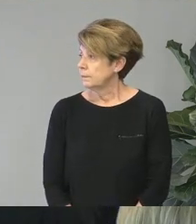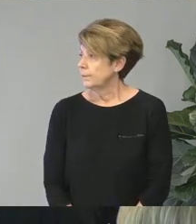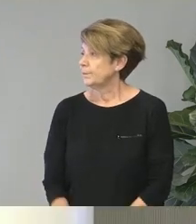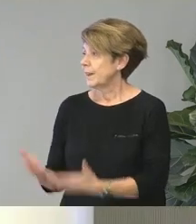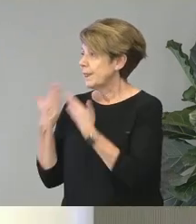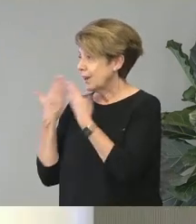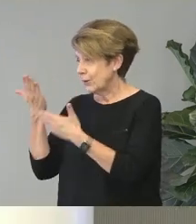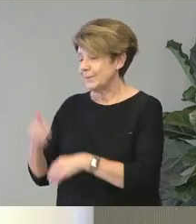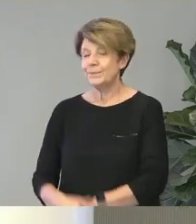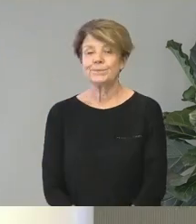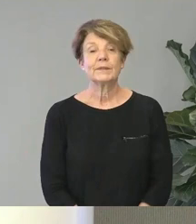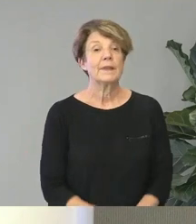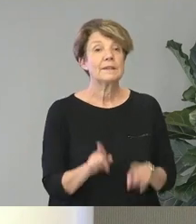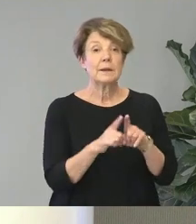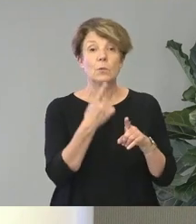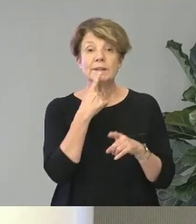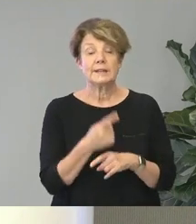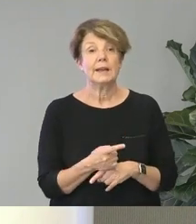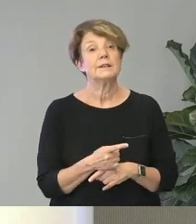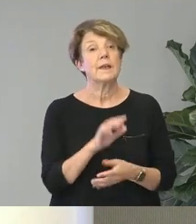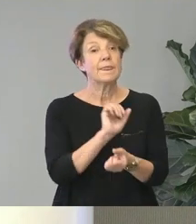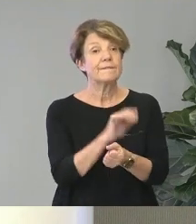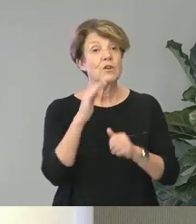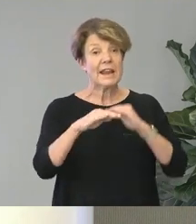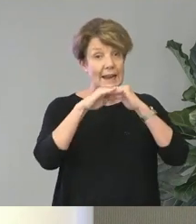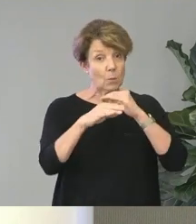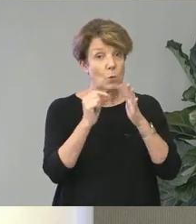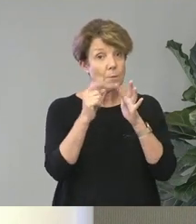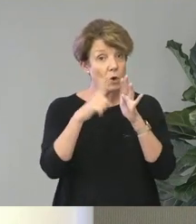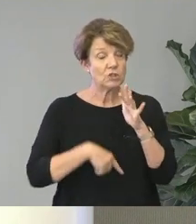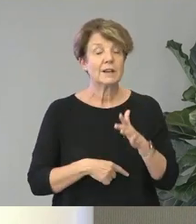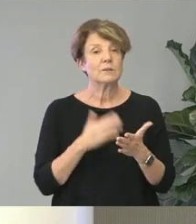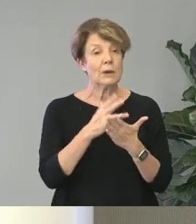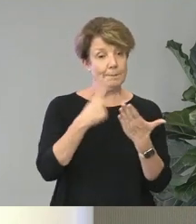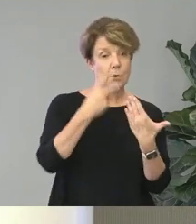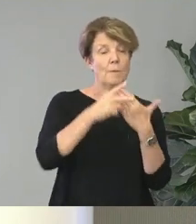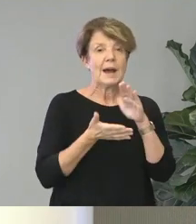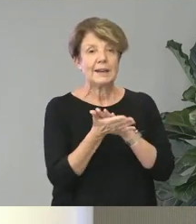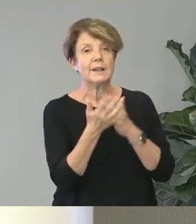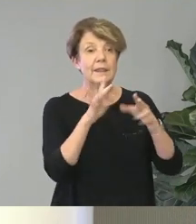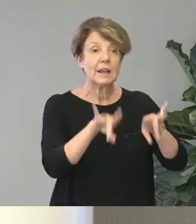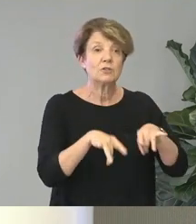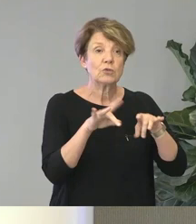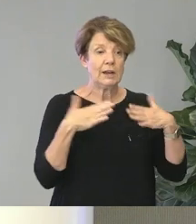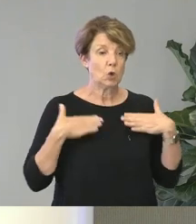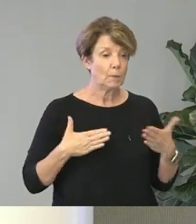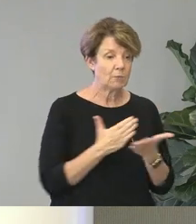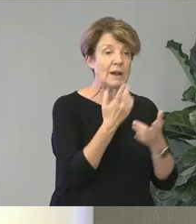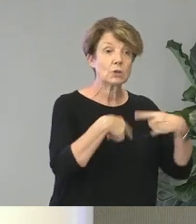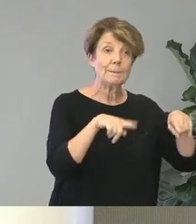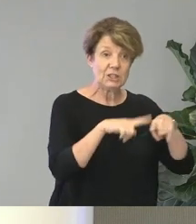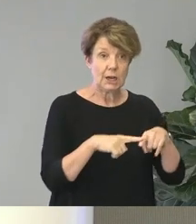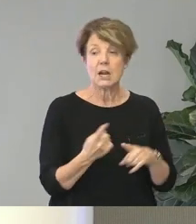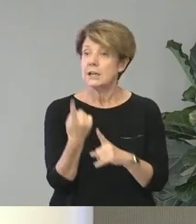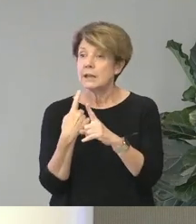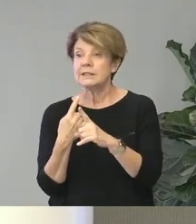Thanks, Michelle. As we've noted, the Free and Equal Project is an initiative of the Australian Human Rights Commission. To tell us a little